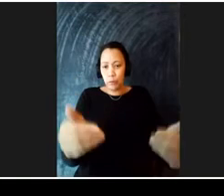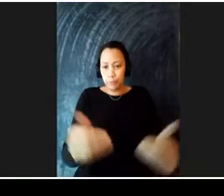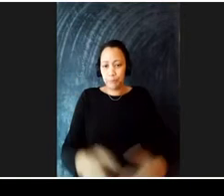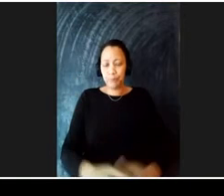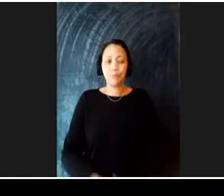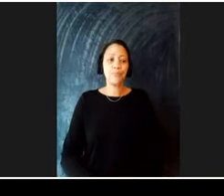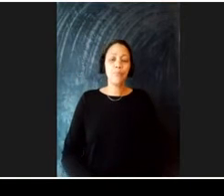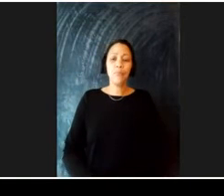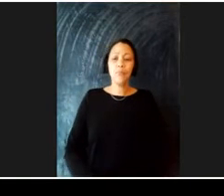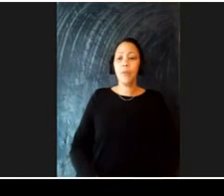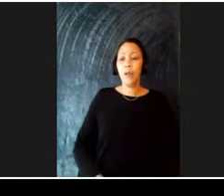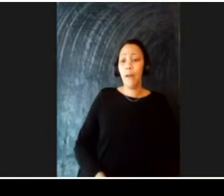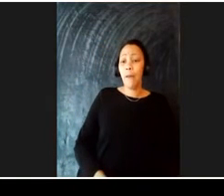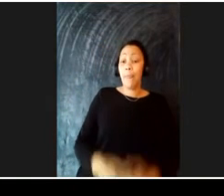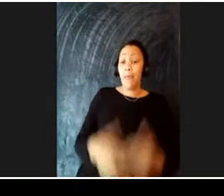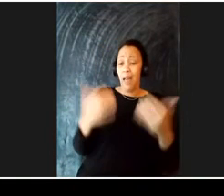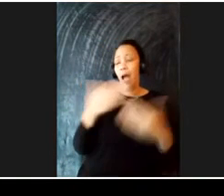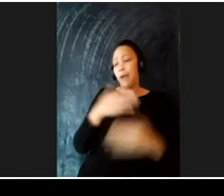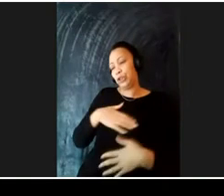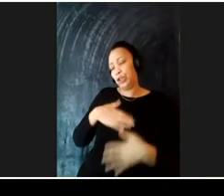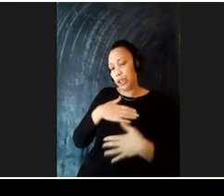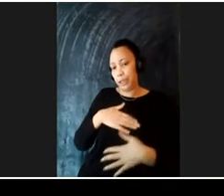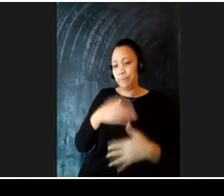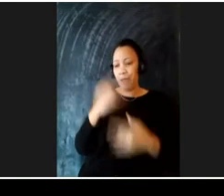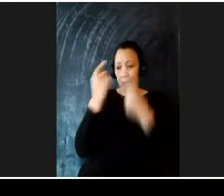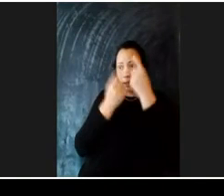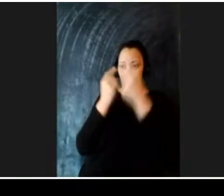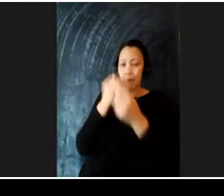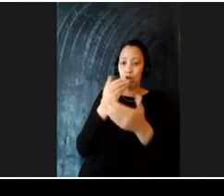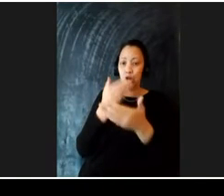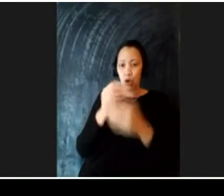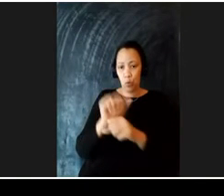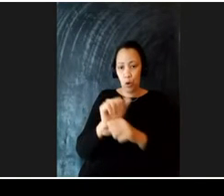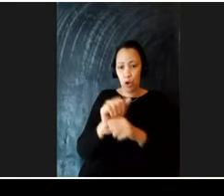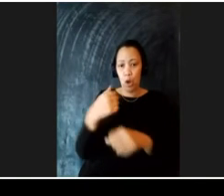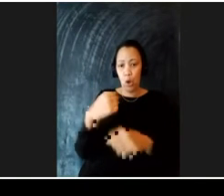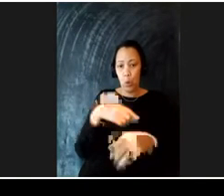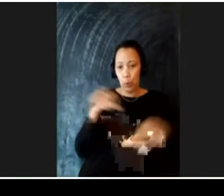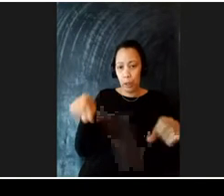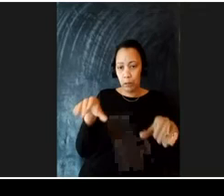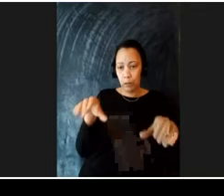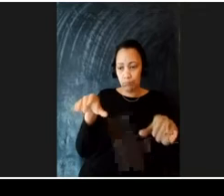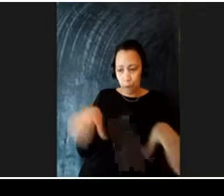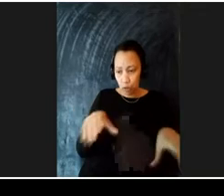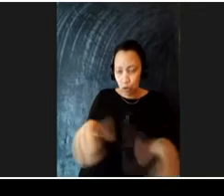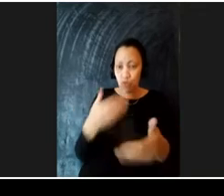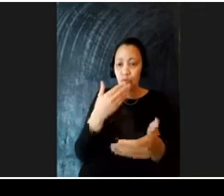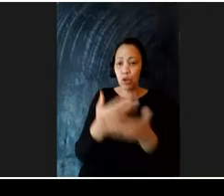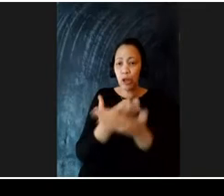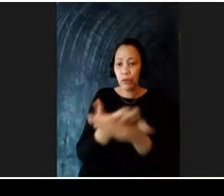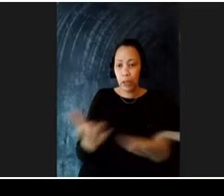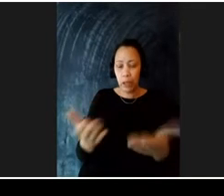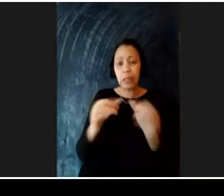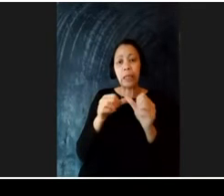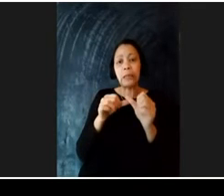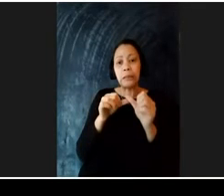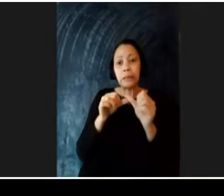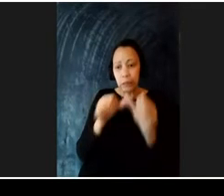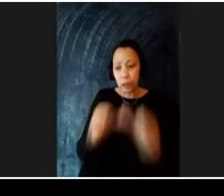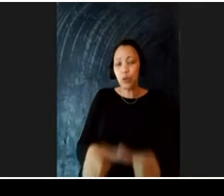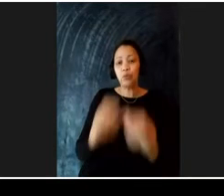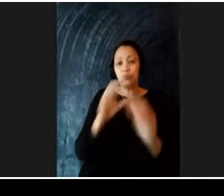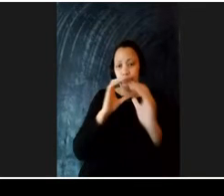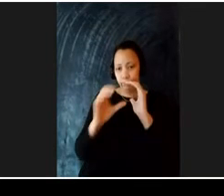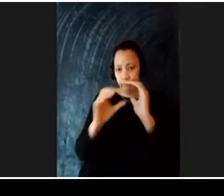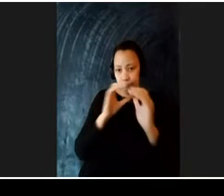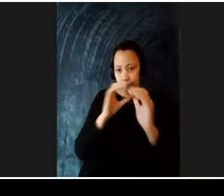we have to continue to look at uh how we communicate I think the majority of leader cumbo said tell me about uh uh safe housing and so I think we